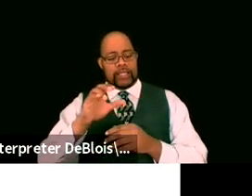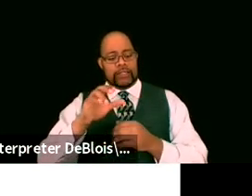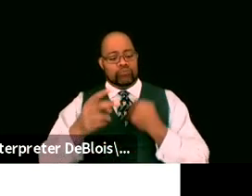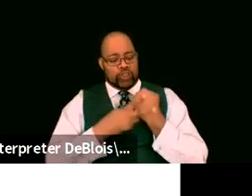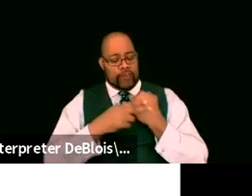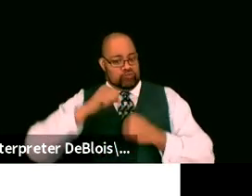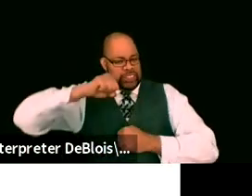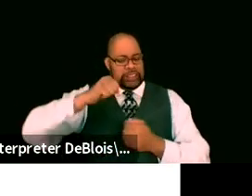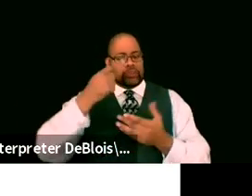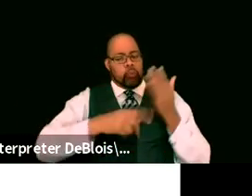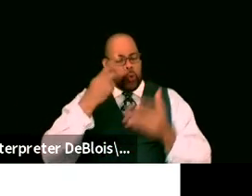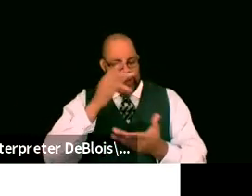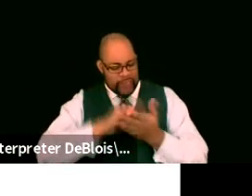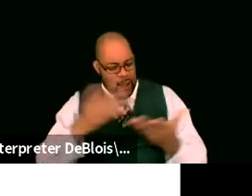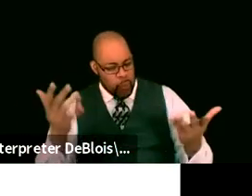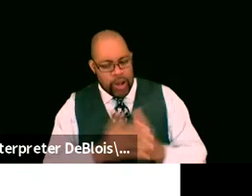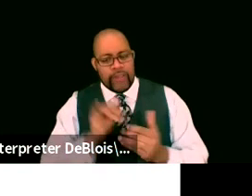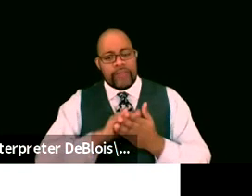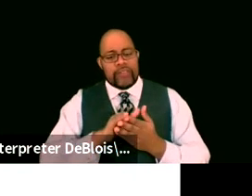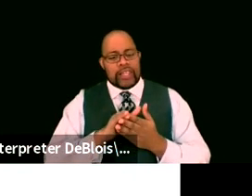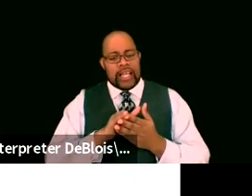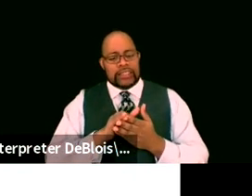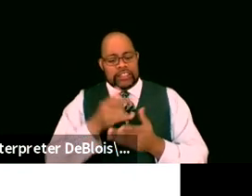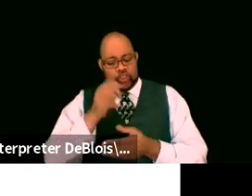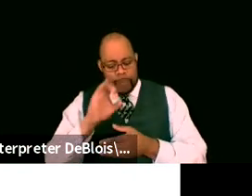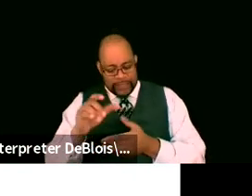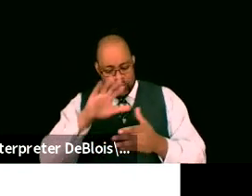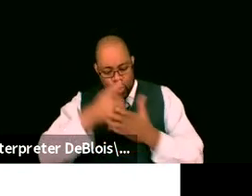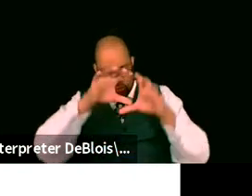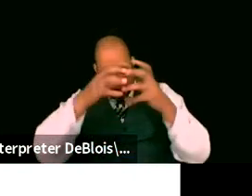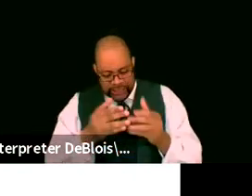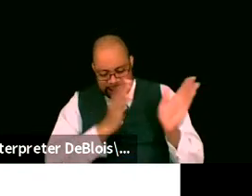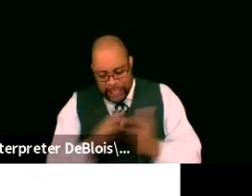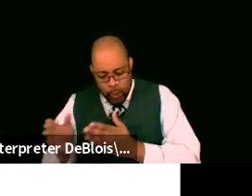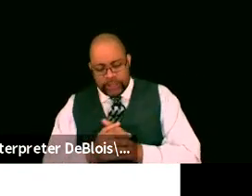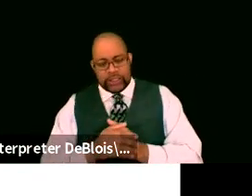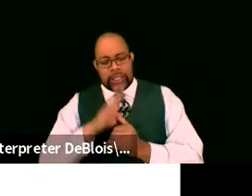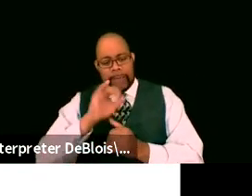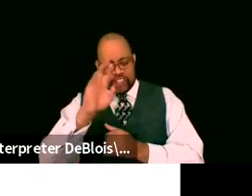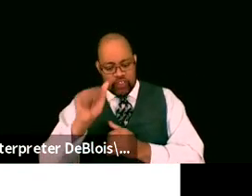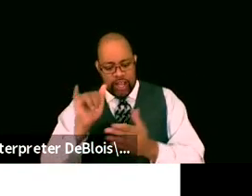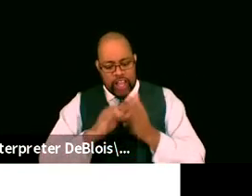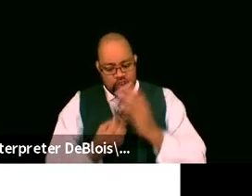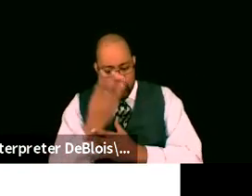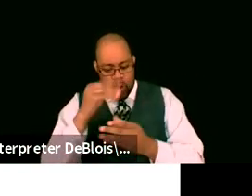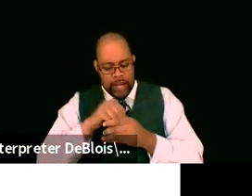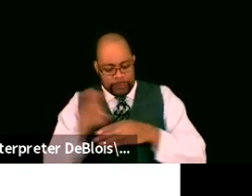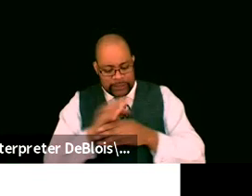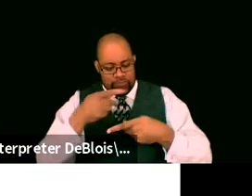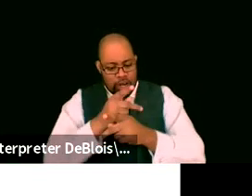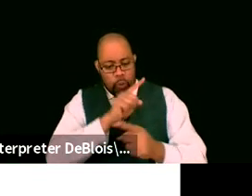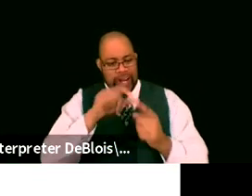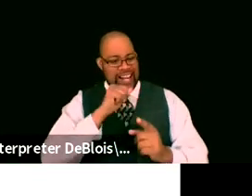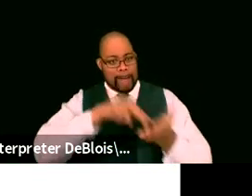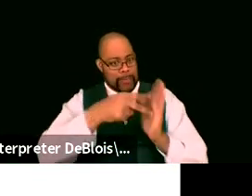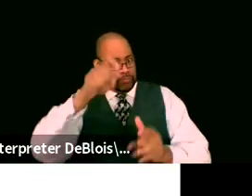Resistance, and what this was looking at was the underpinning genomics, the whole genome sequencing of bacteria that have grown in industrial products when they're not